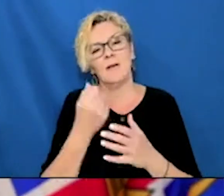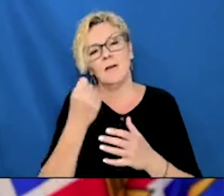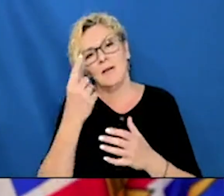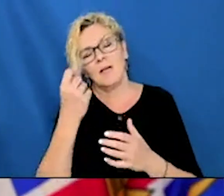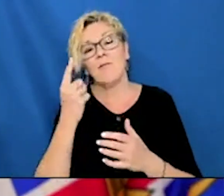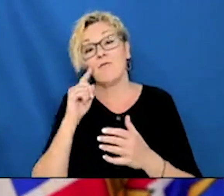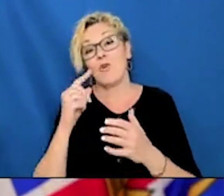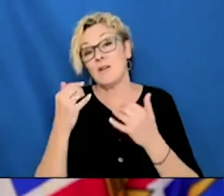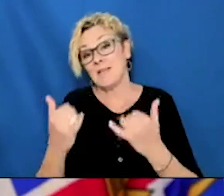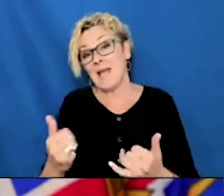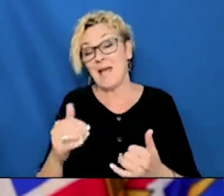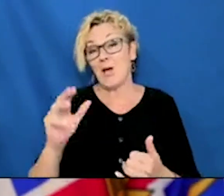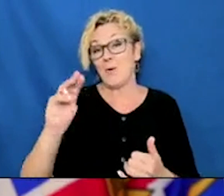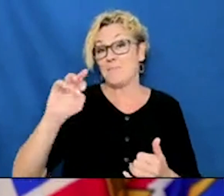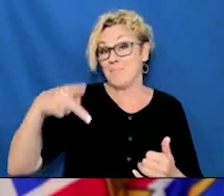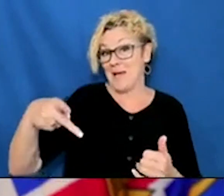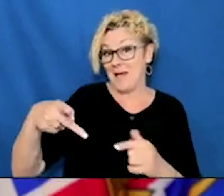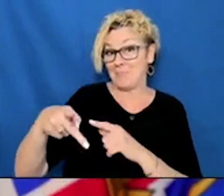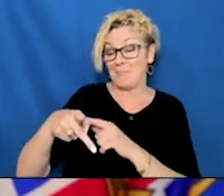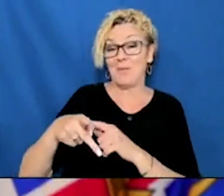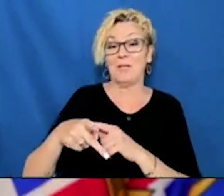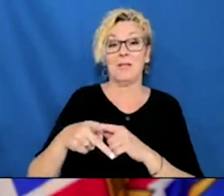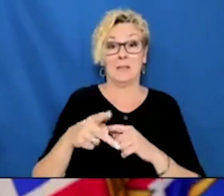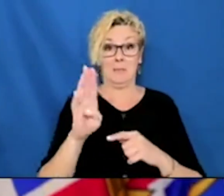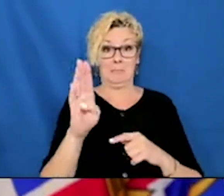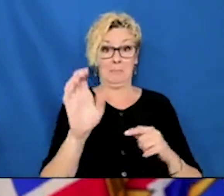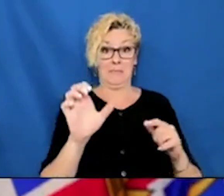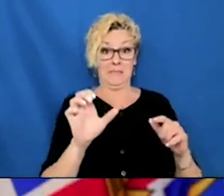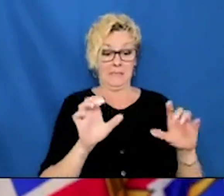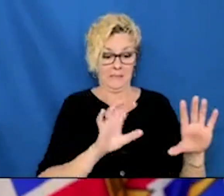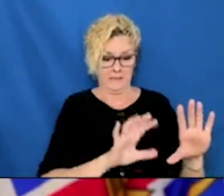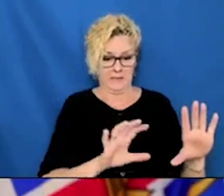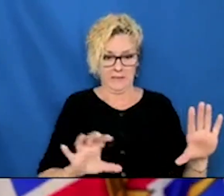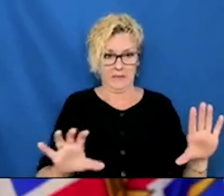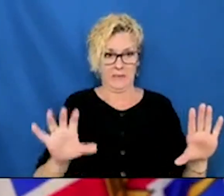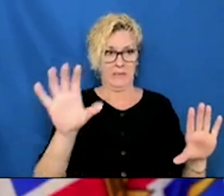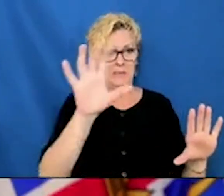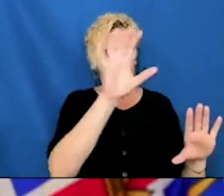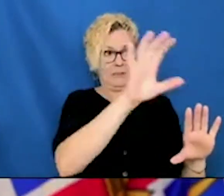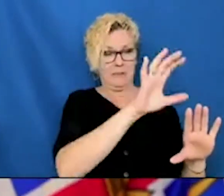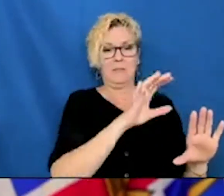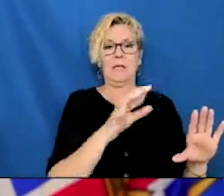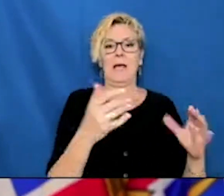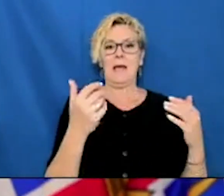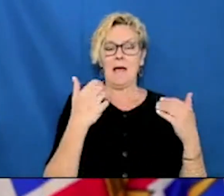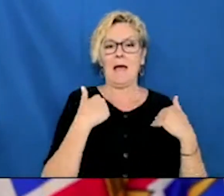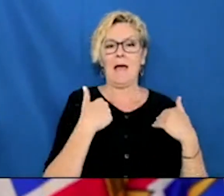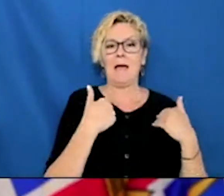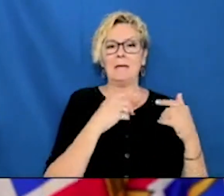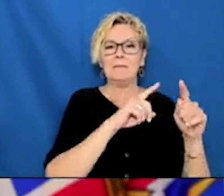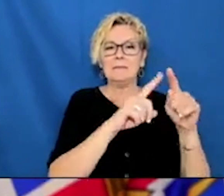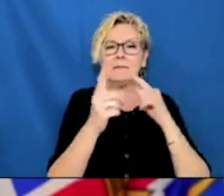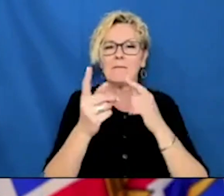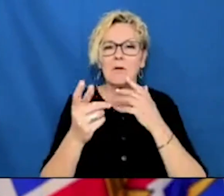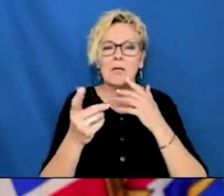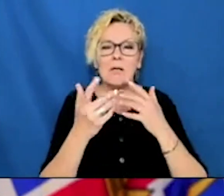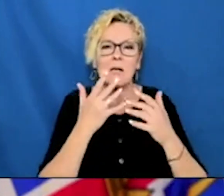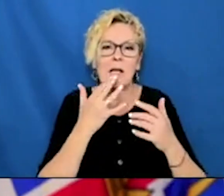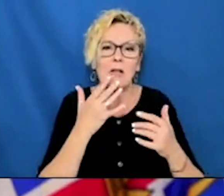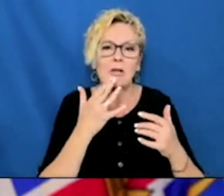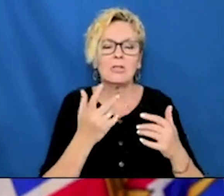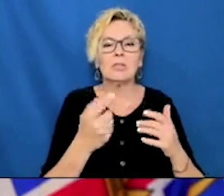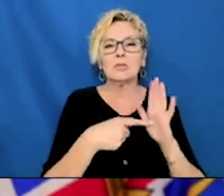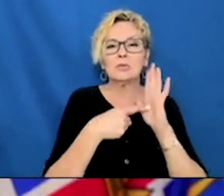then as we develop the interactive system, we'll post that as well. So that information is there for people, and we have